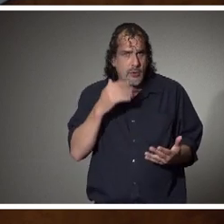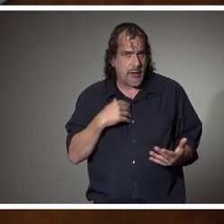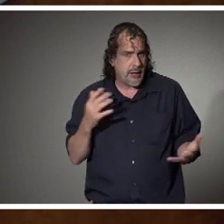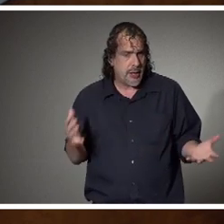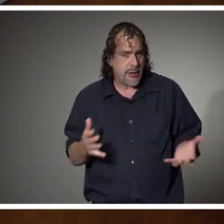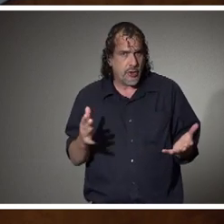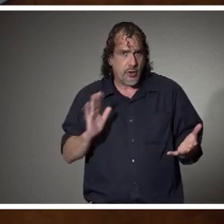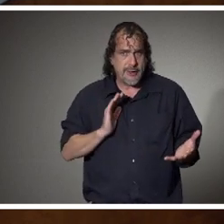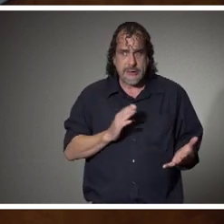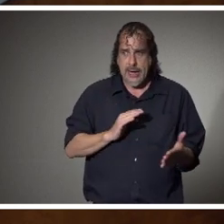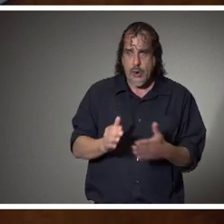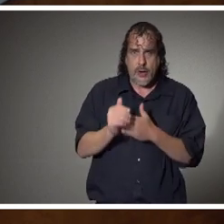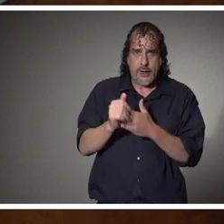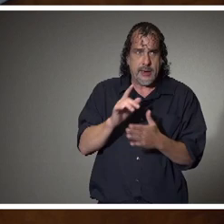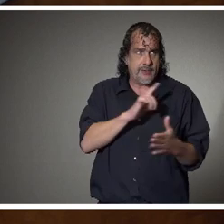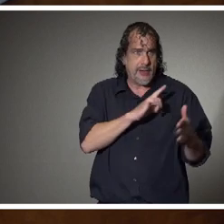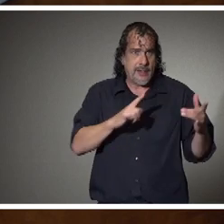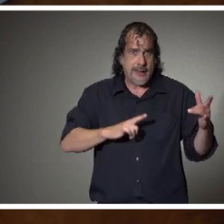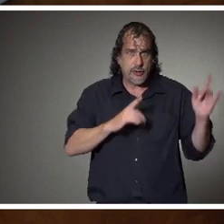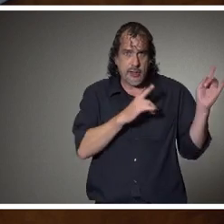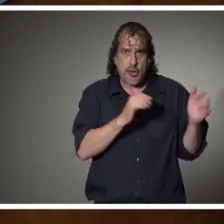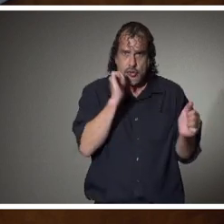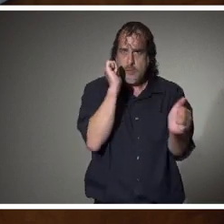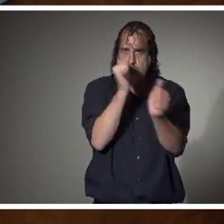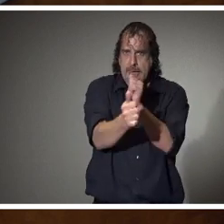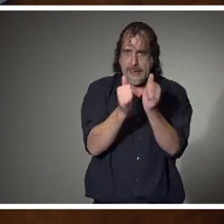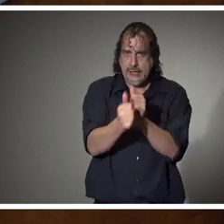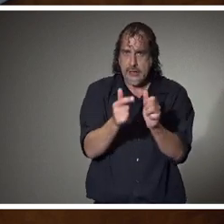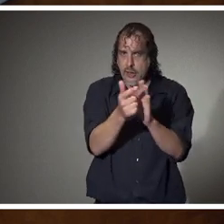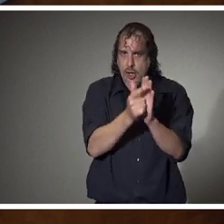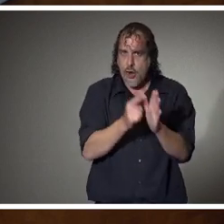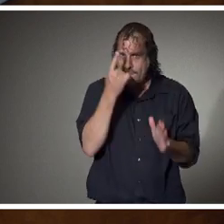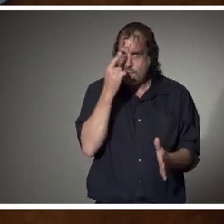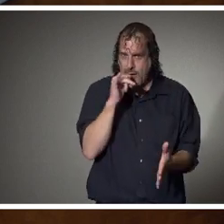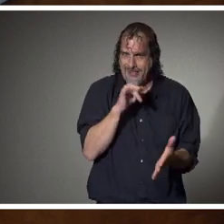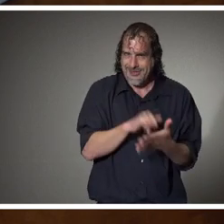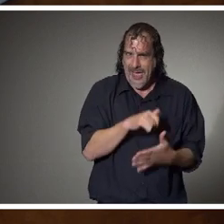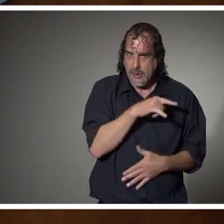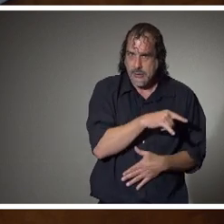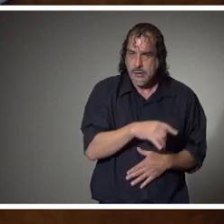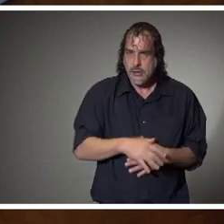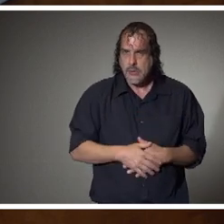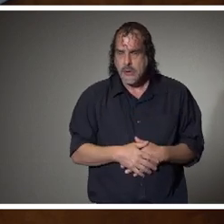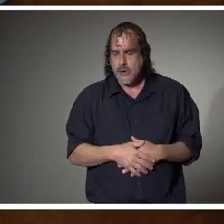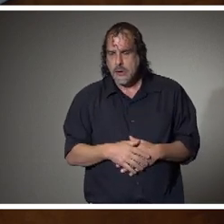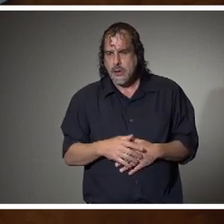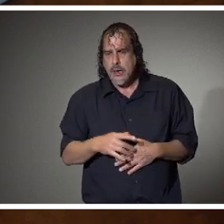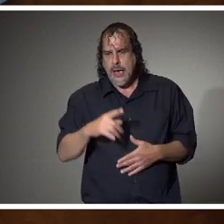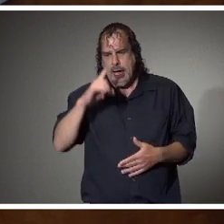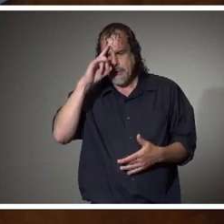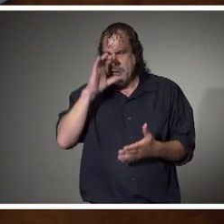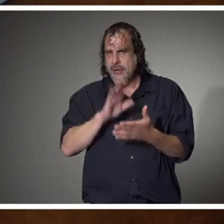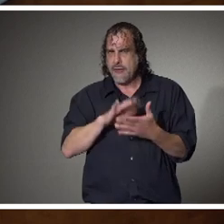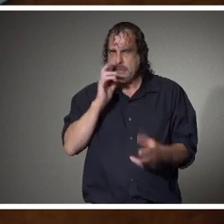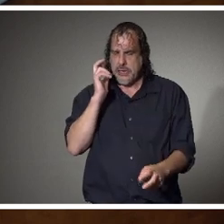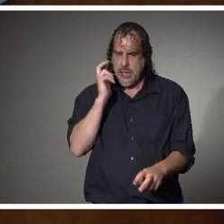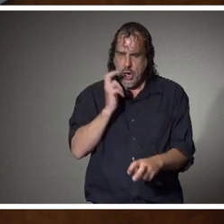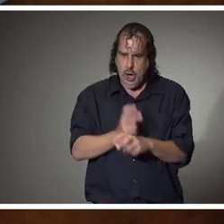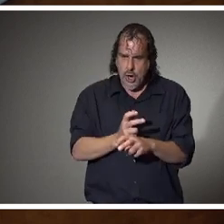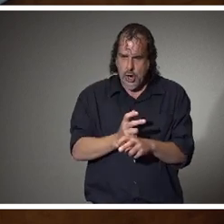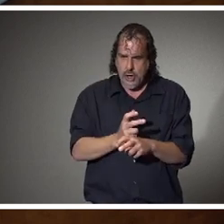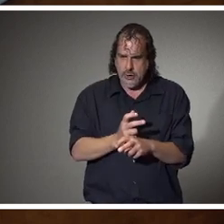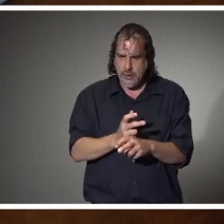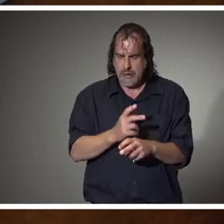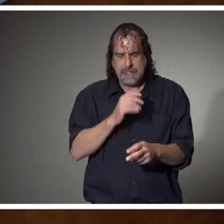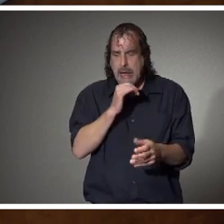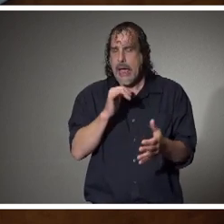our leaders in the Mississippi legislature to pass legislation to do that. I do believe it would be very hard, though not impossible, very